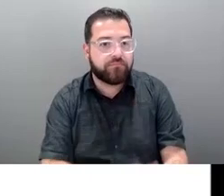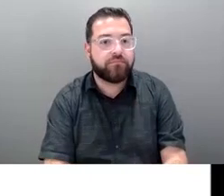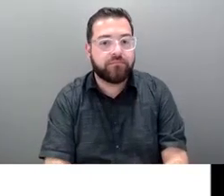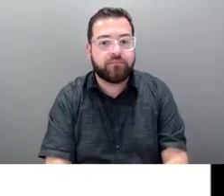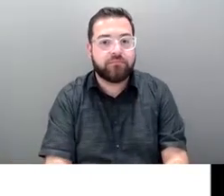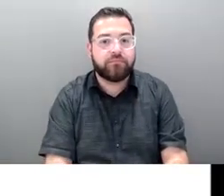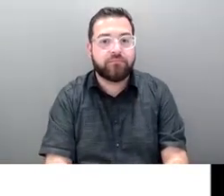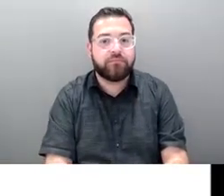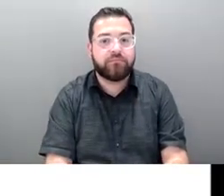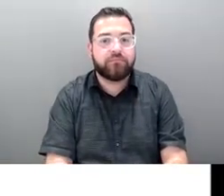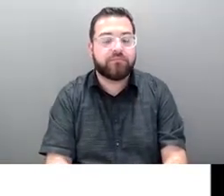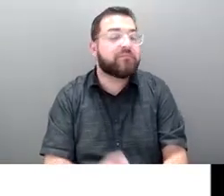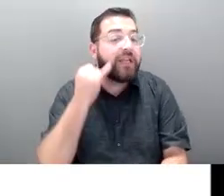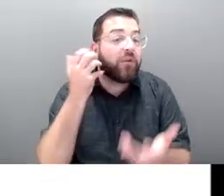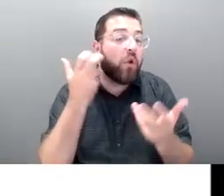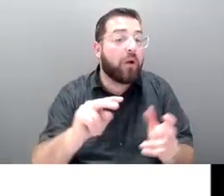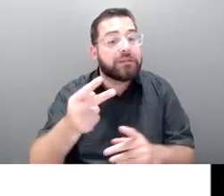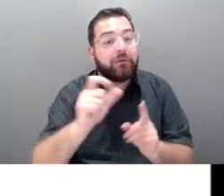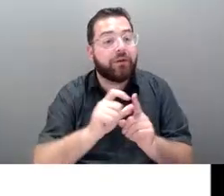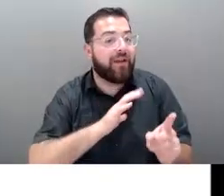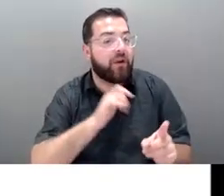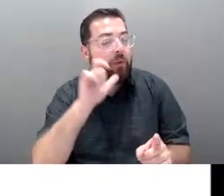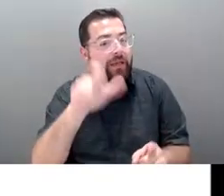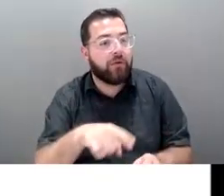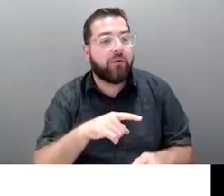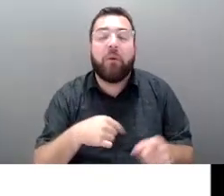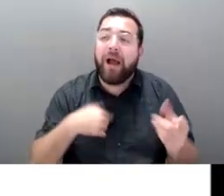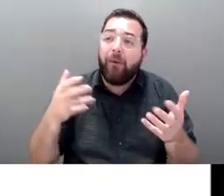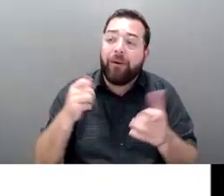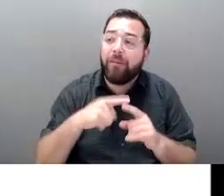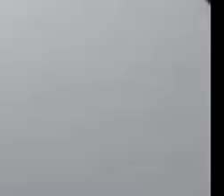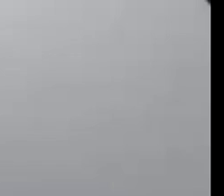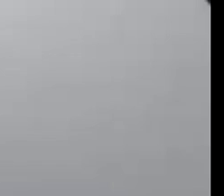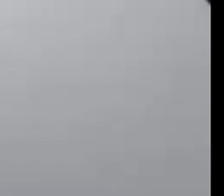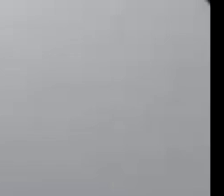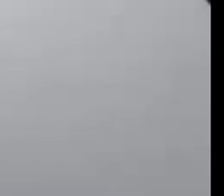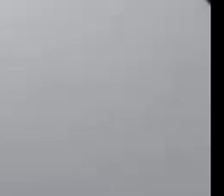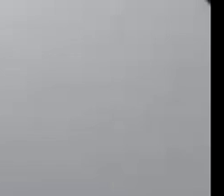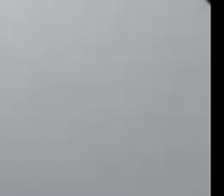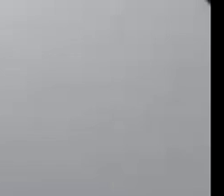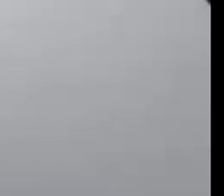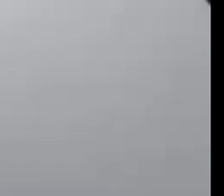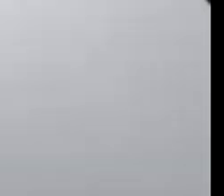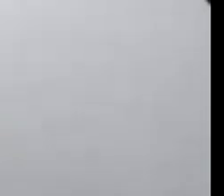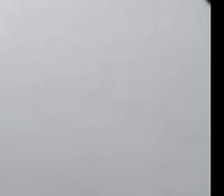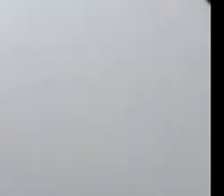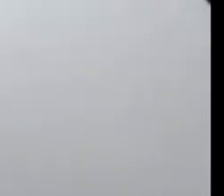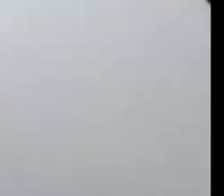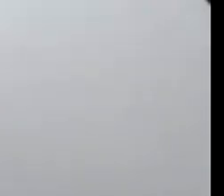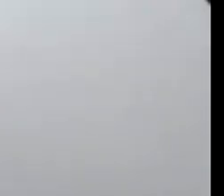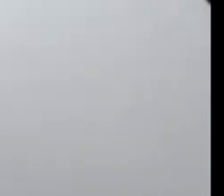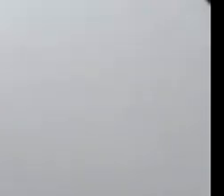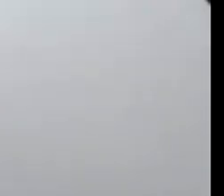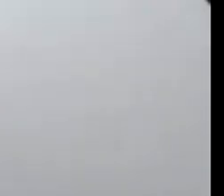You don't have to do a second word if you don't want to. I wanted to, I just clicked enter I'm too. gonna stop sharing for a second and let